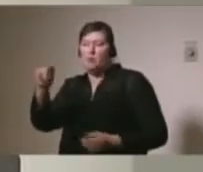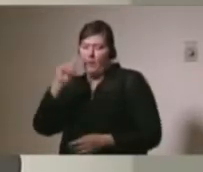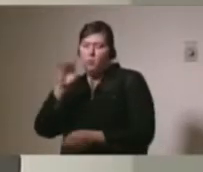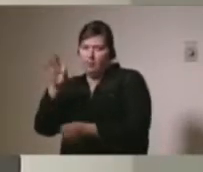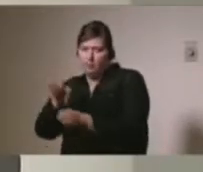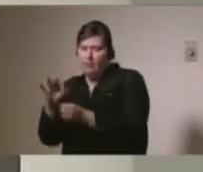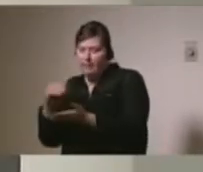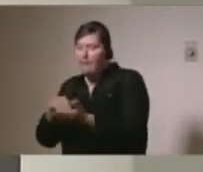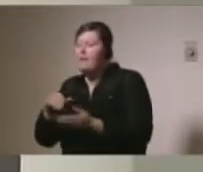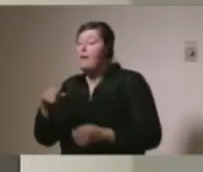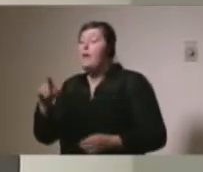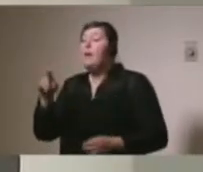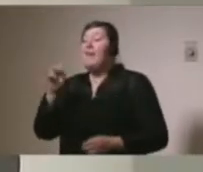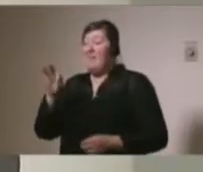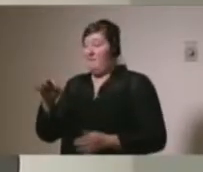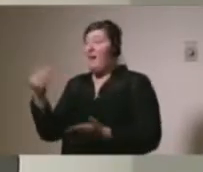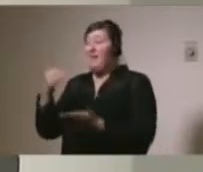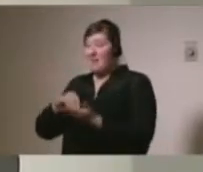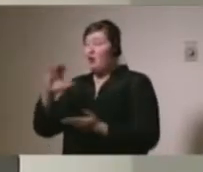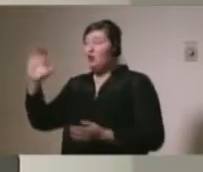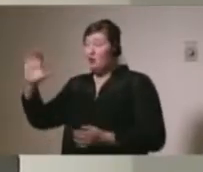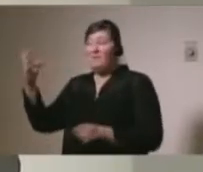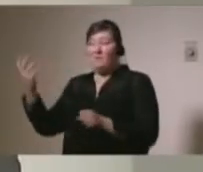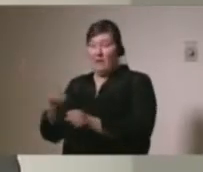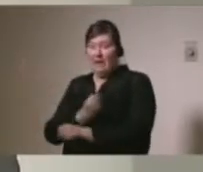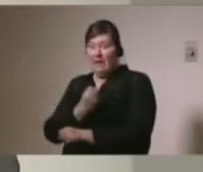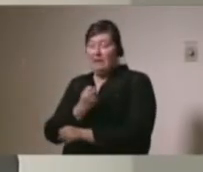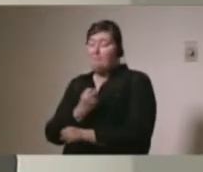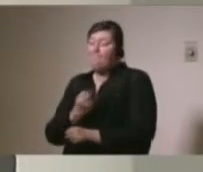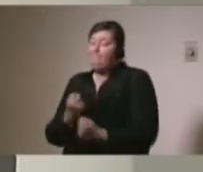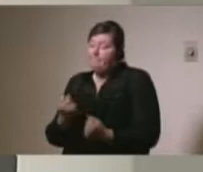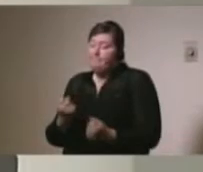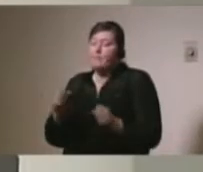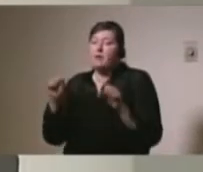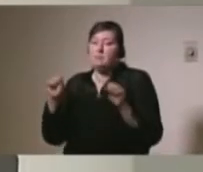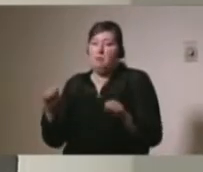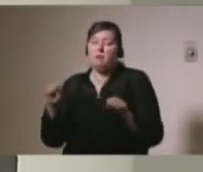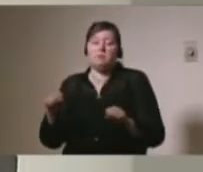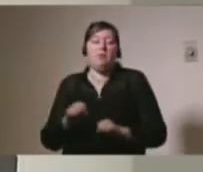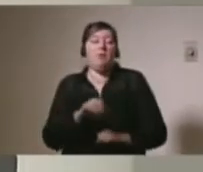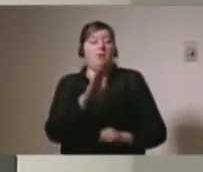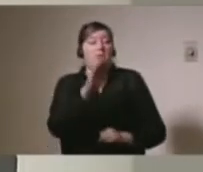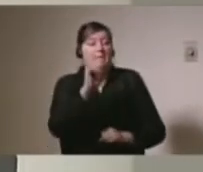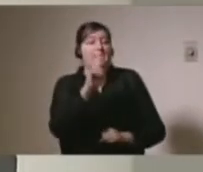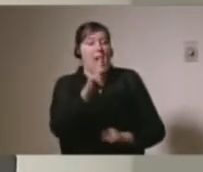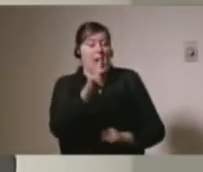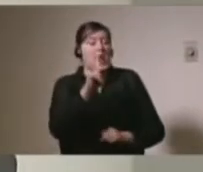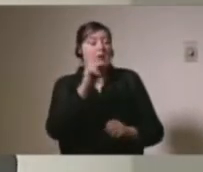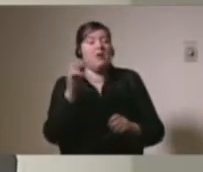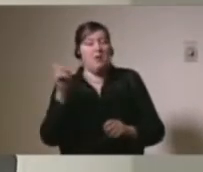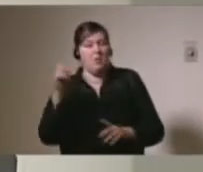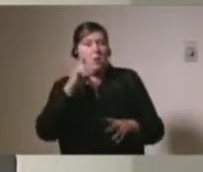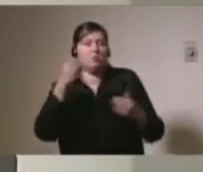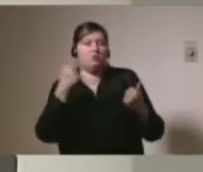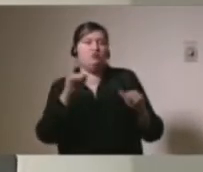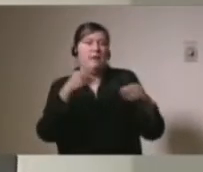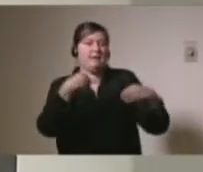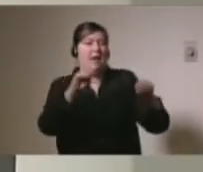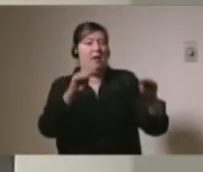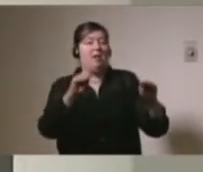government expands its asset sales strategy and the bank could be a target to be sold. And that would be a